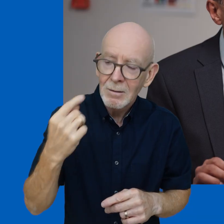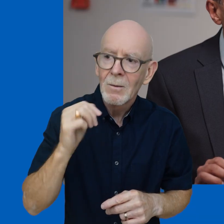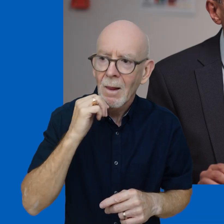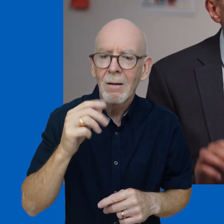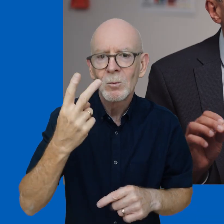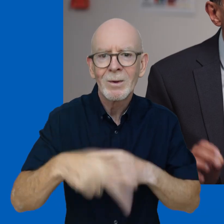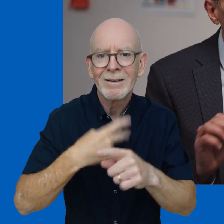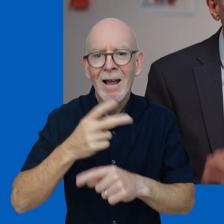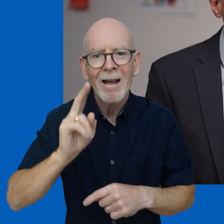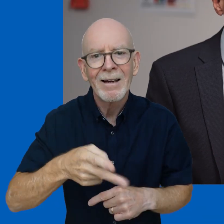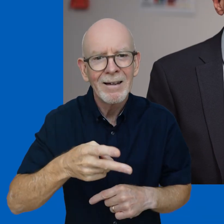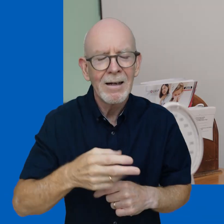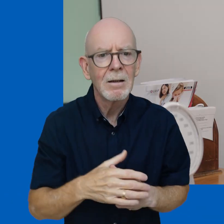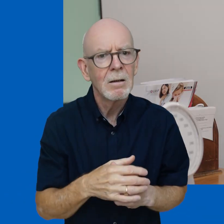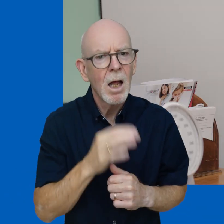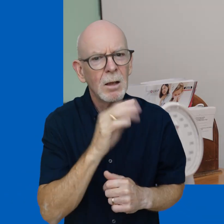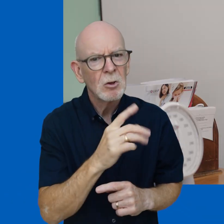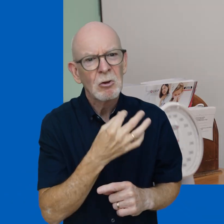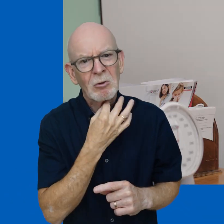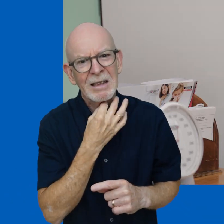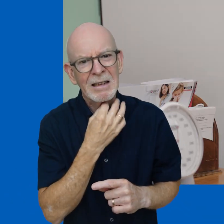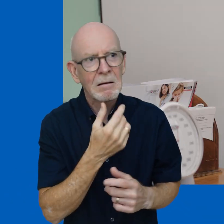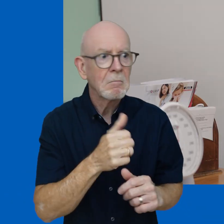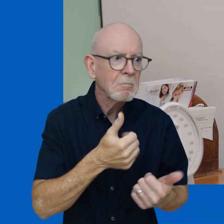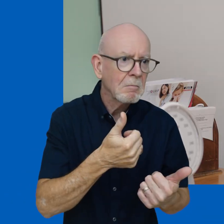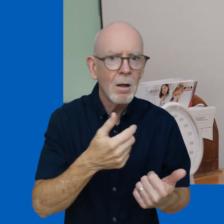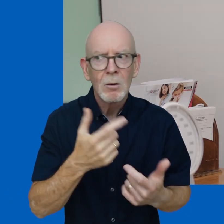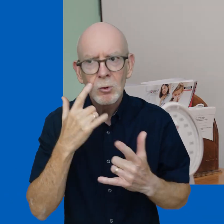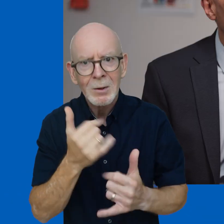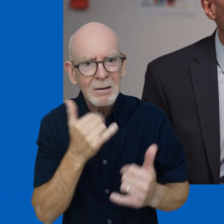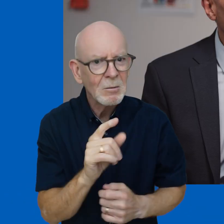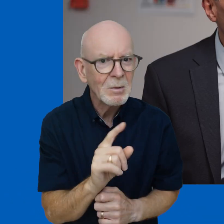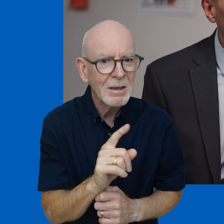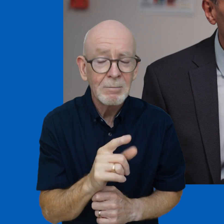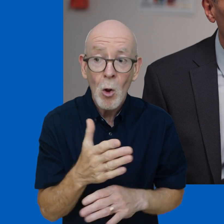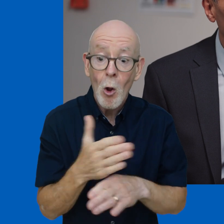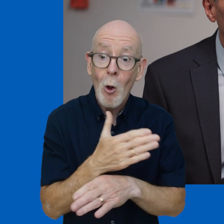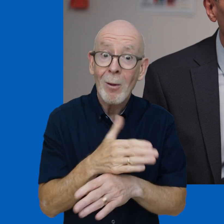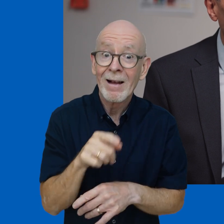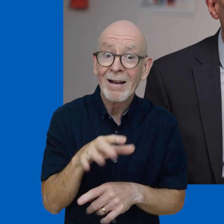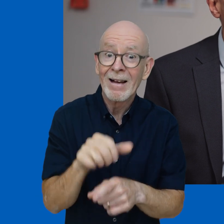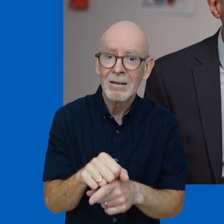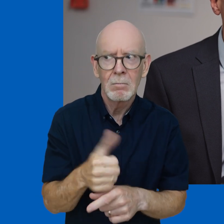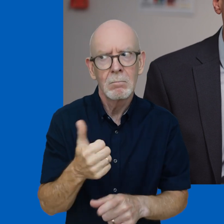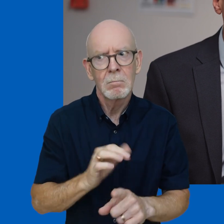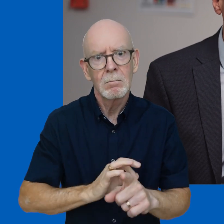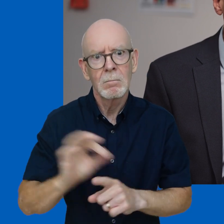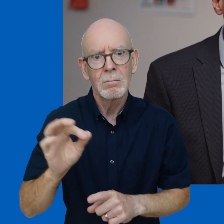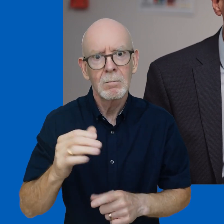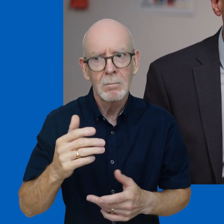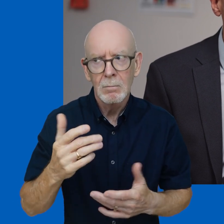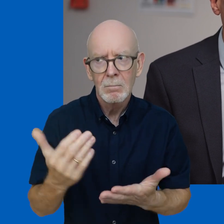screened again in 2 years. So what are the risks and benefits of screening? Early detection can greatly